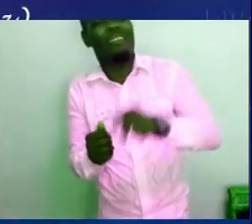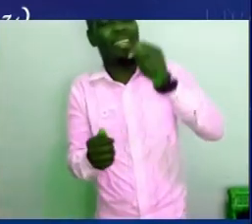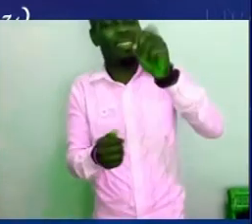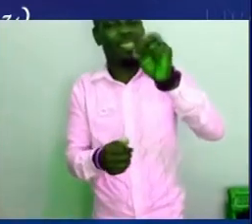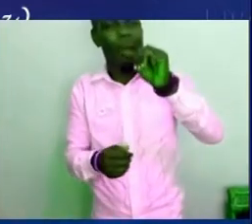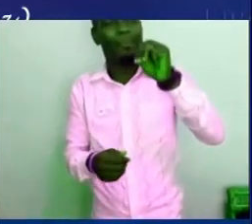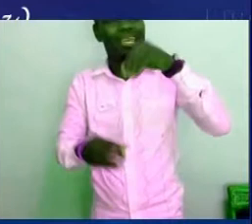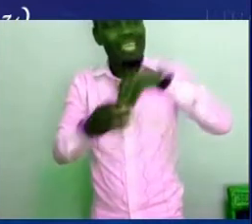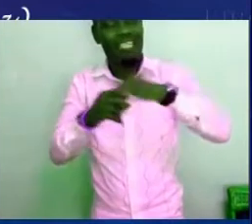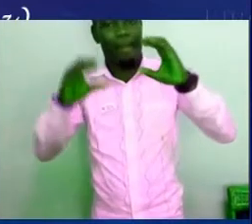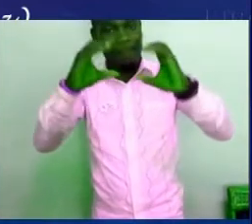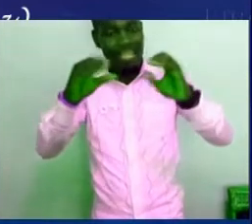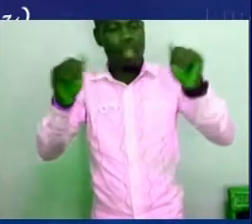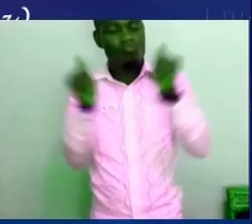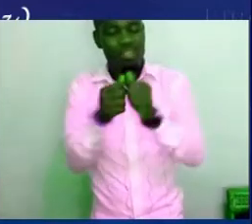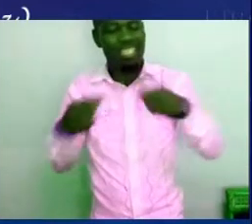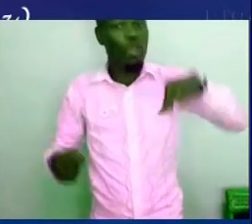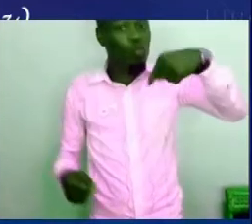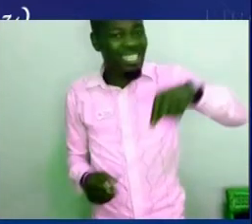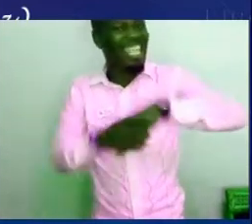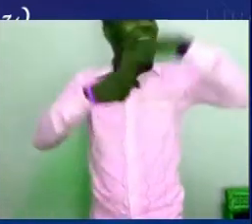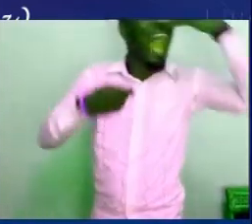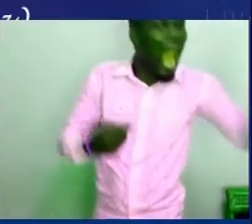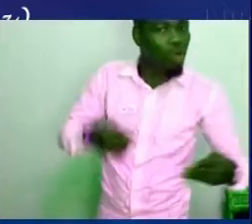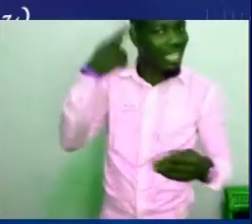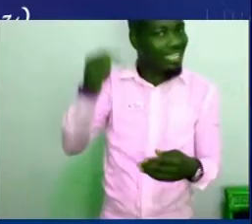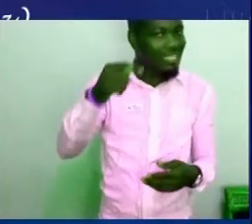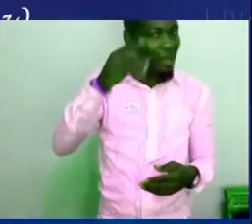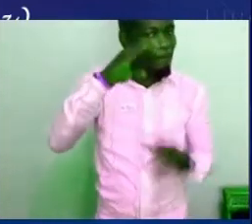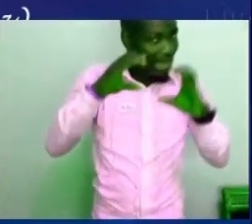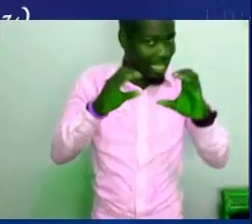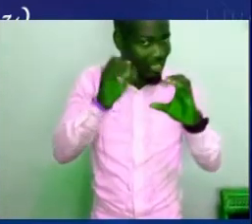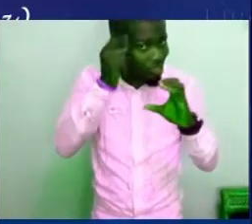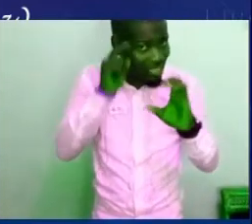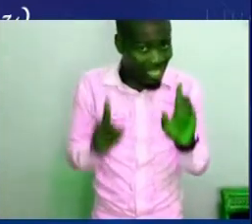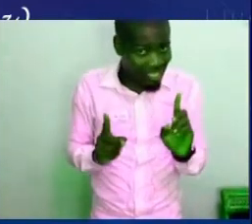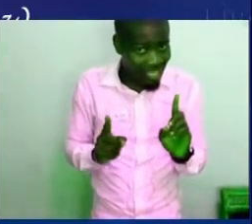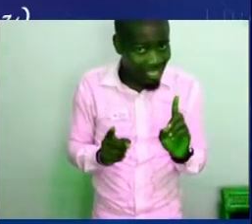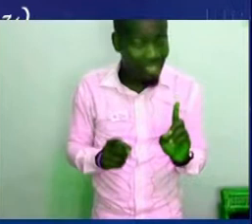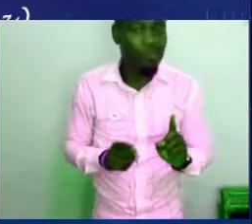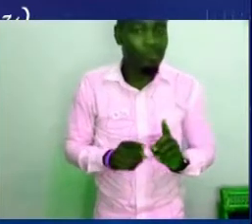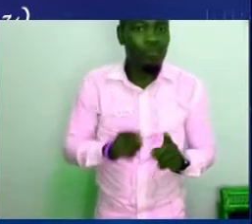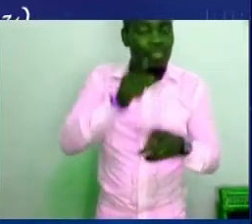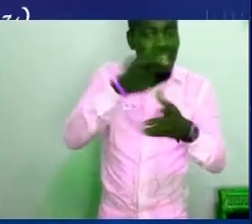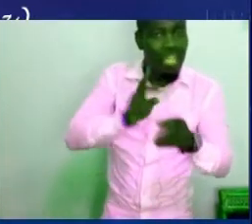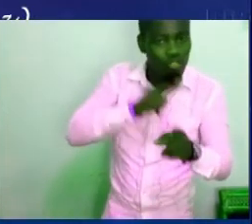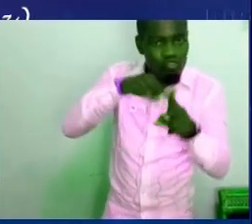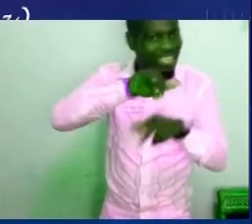So we multiply every term in the bracket with the quantity outside the bracket.